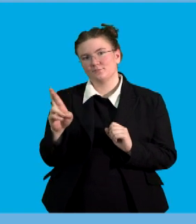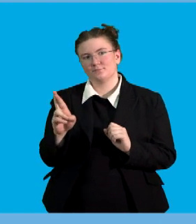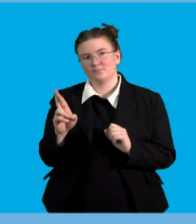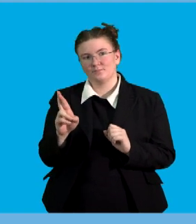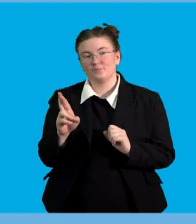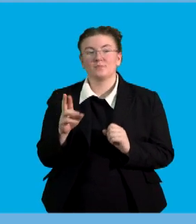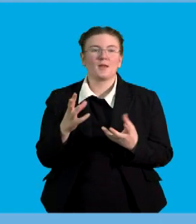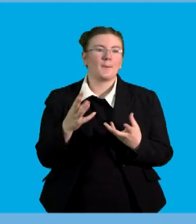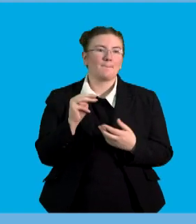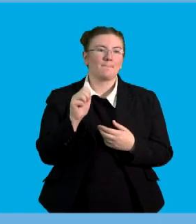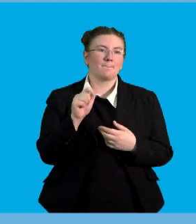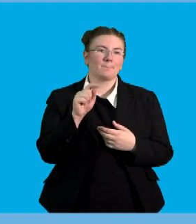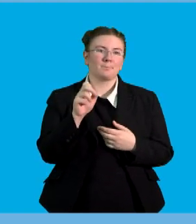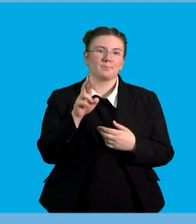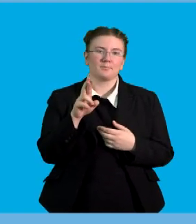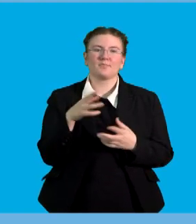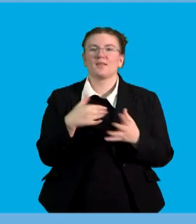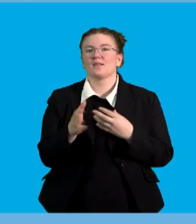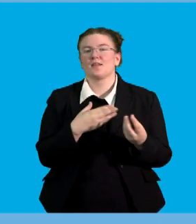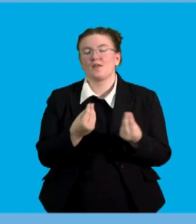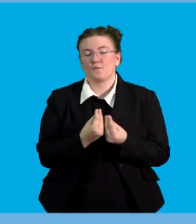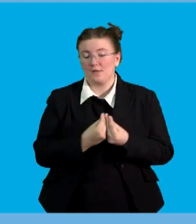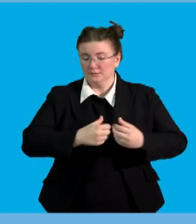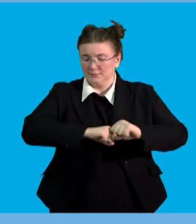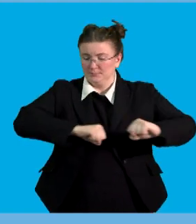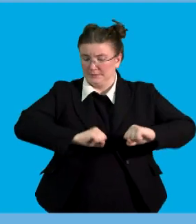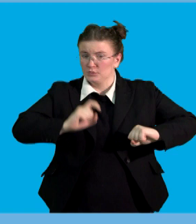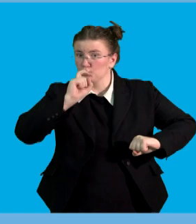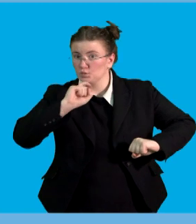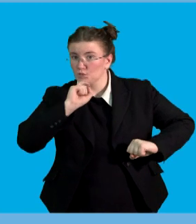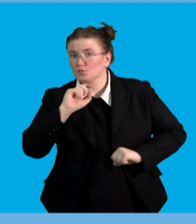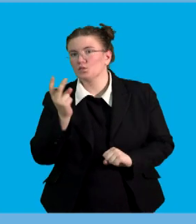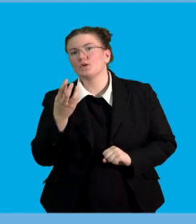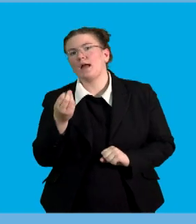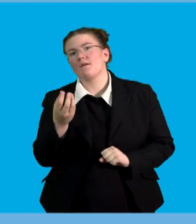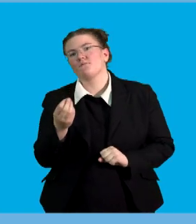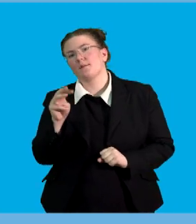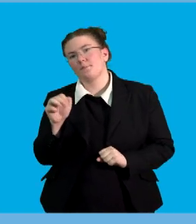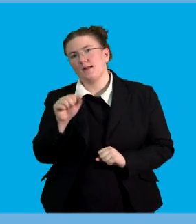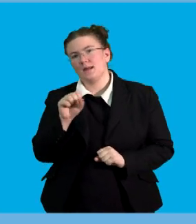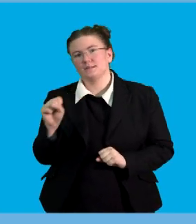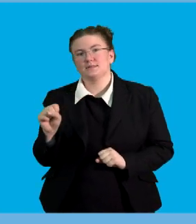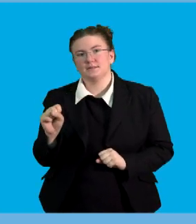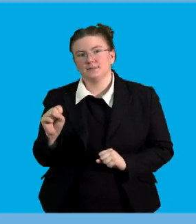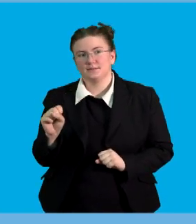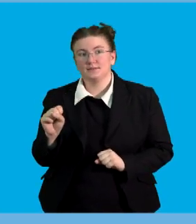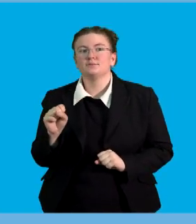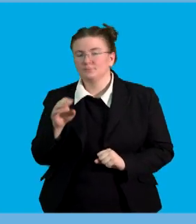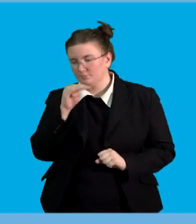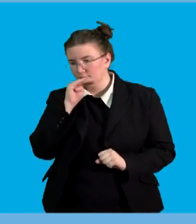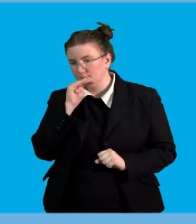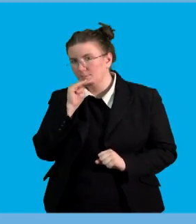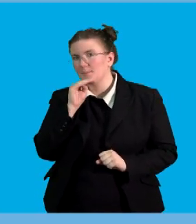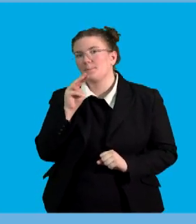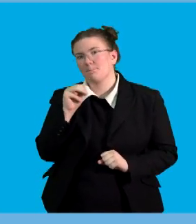And then we also know that matter is anything that takes up space and has mass. So anything that takes up space and has mass